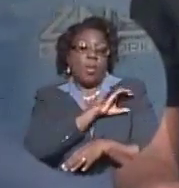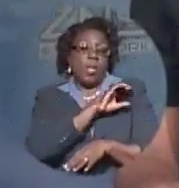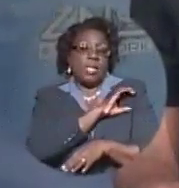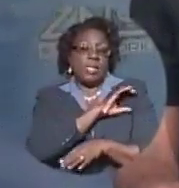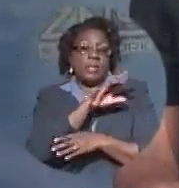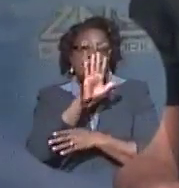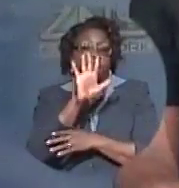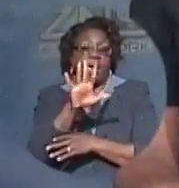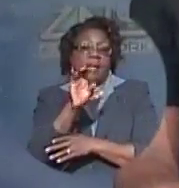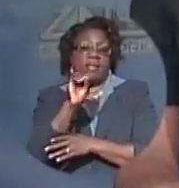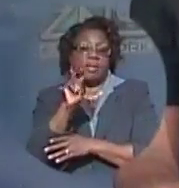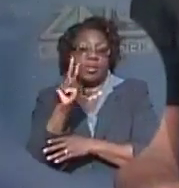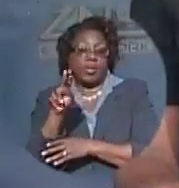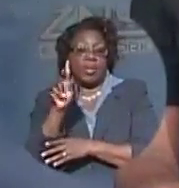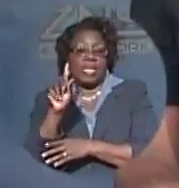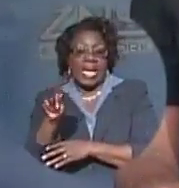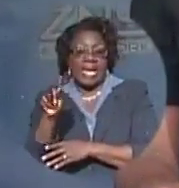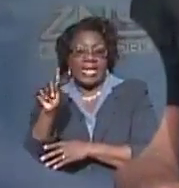502-9991,